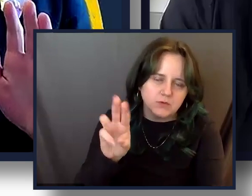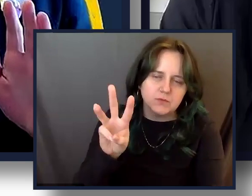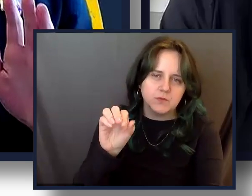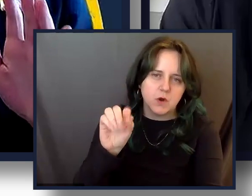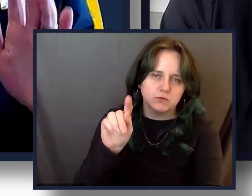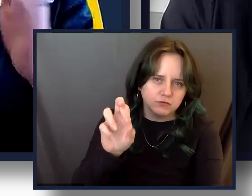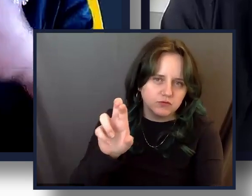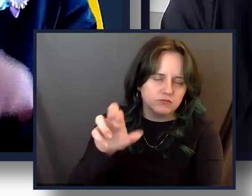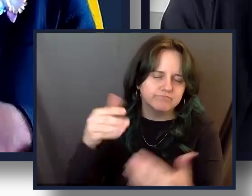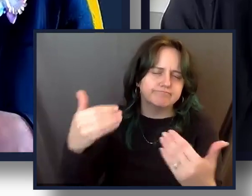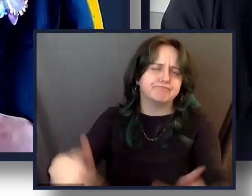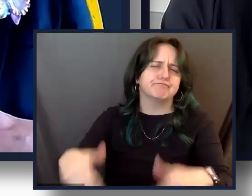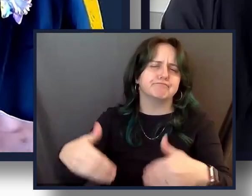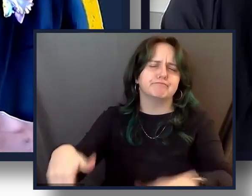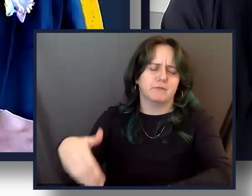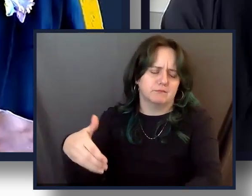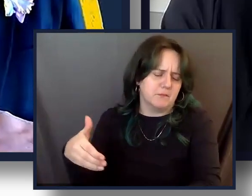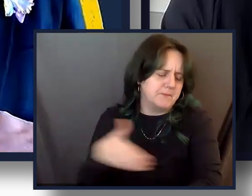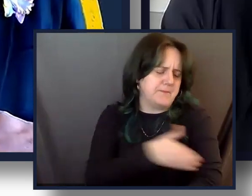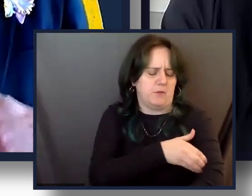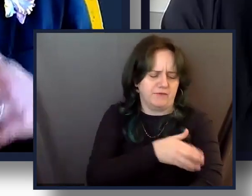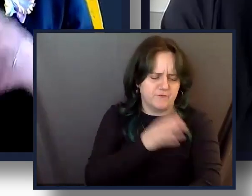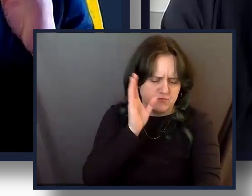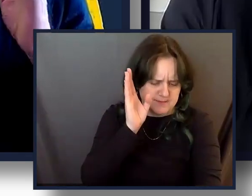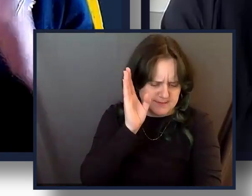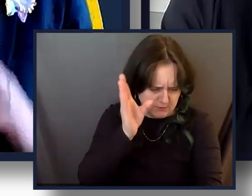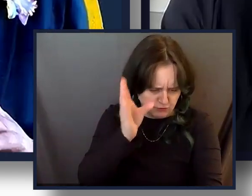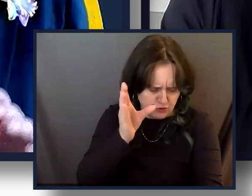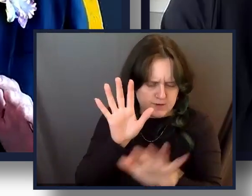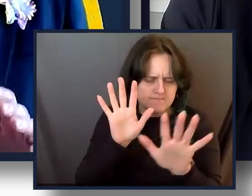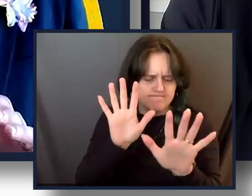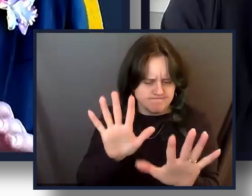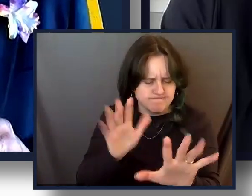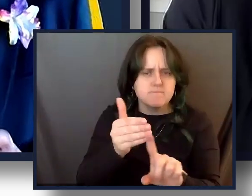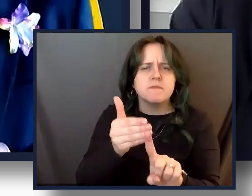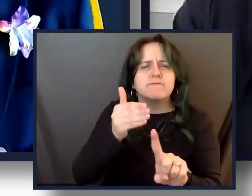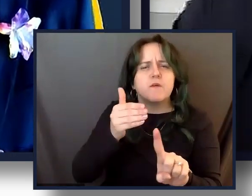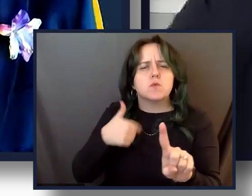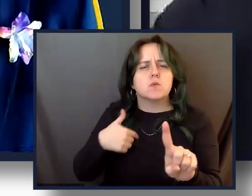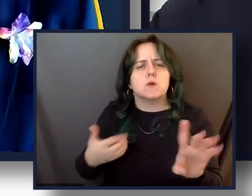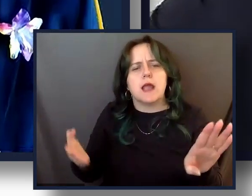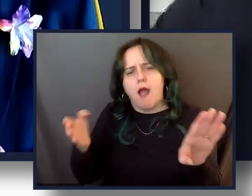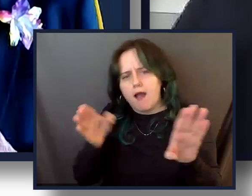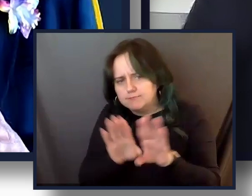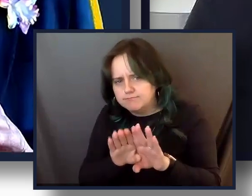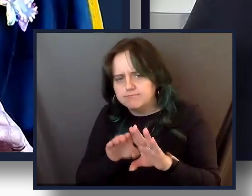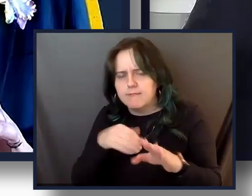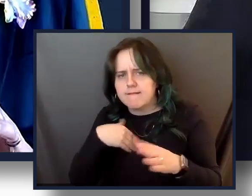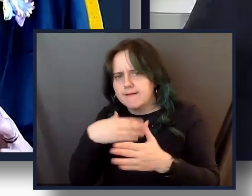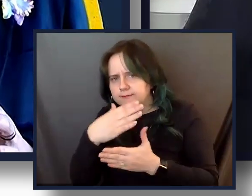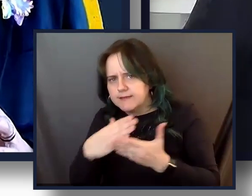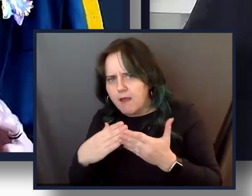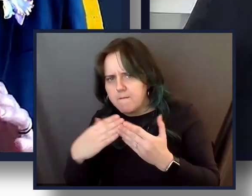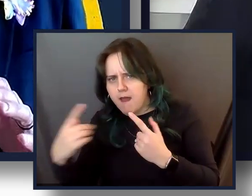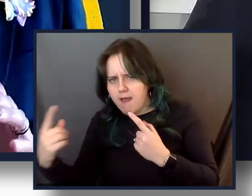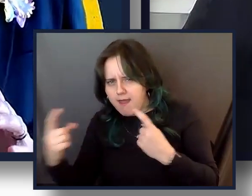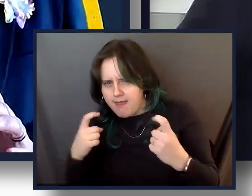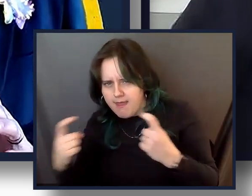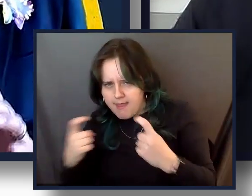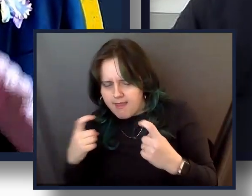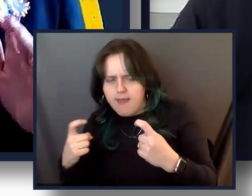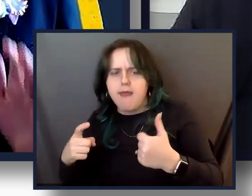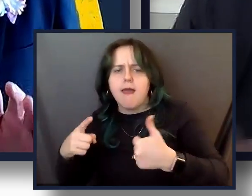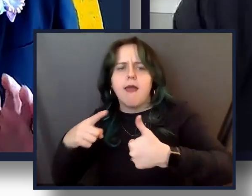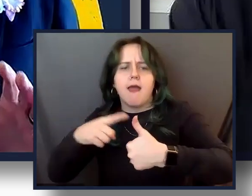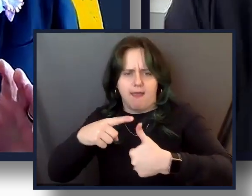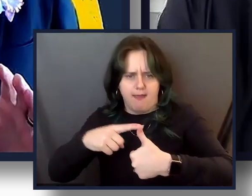Powerful lecture. Before we conclude our time together, we have a number of questions that we have received. The first one is